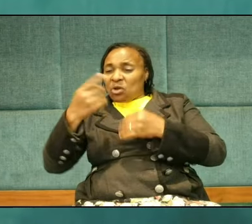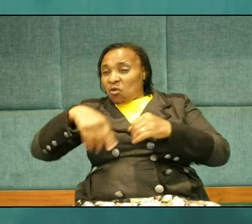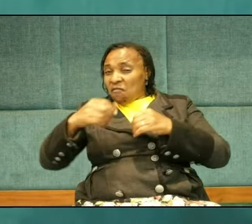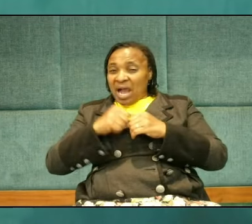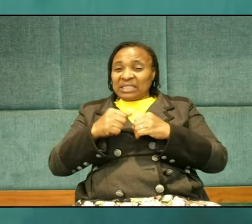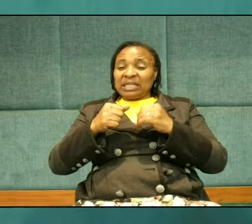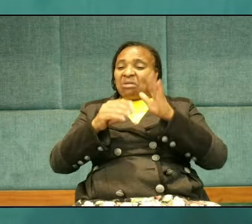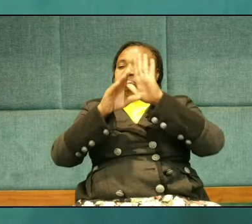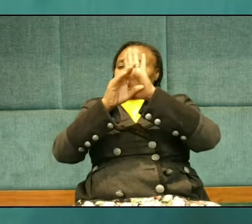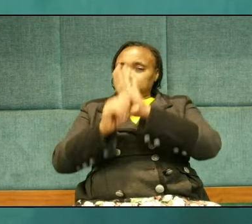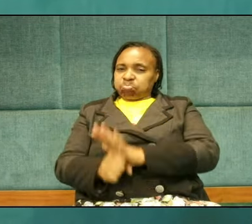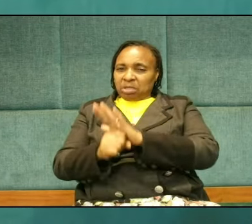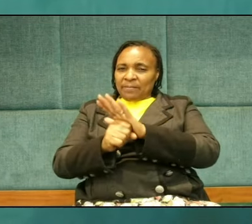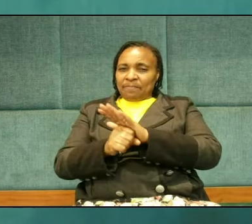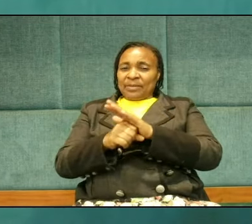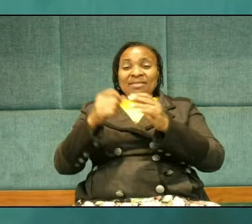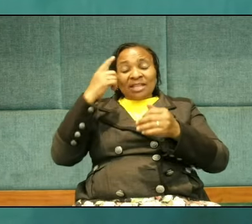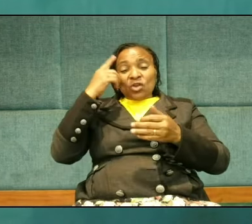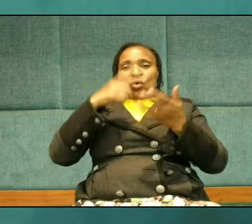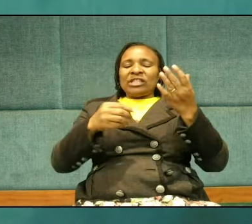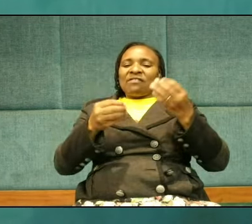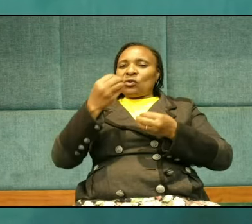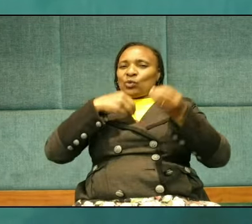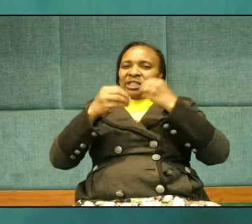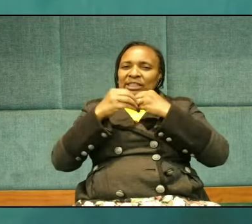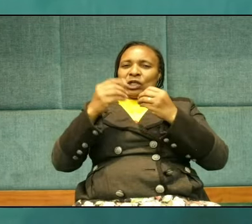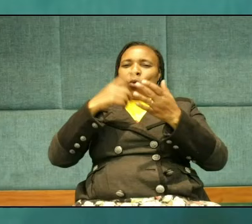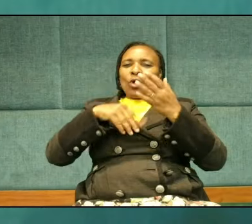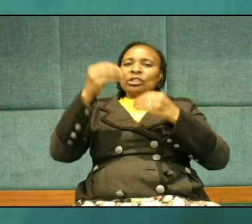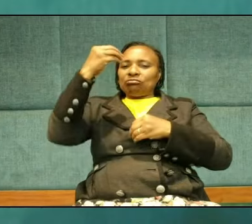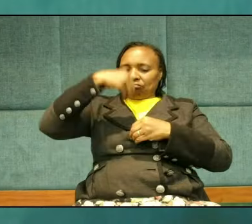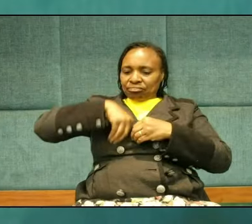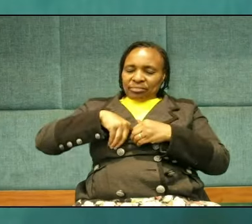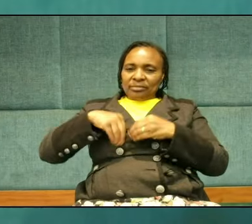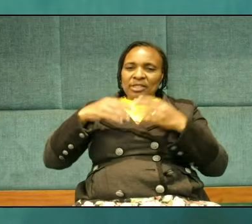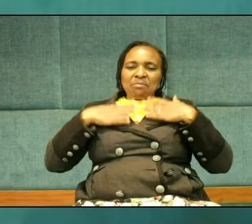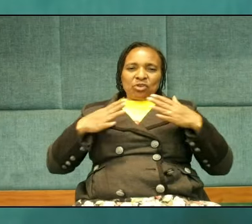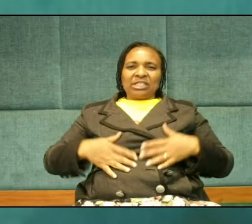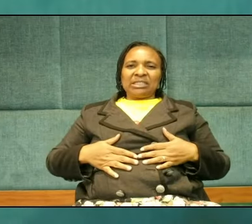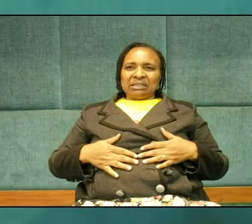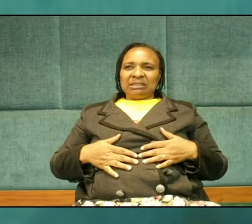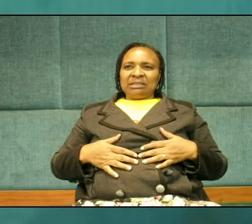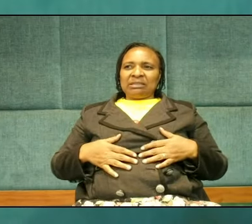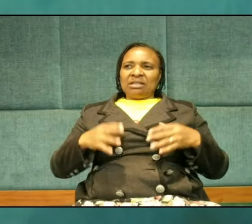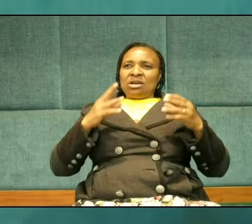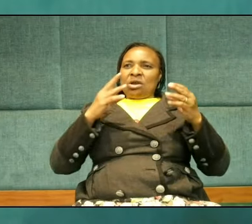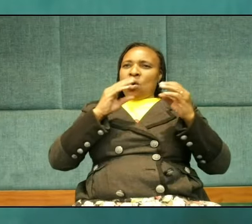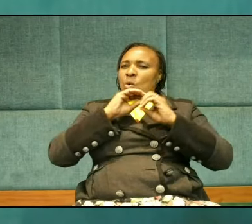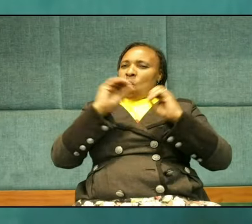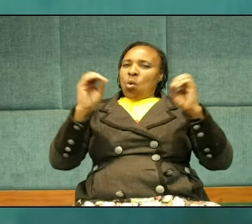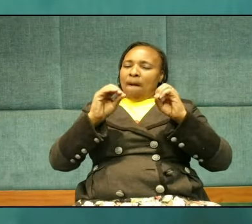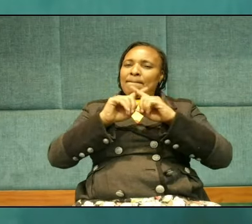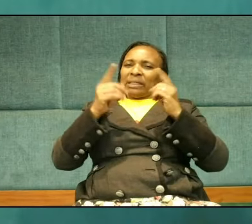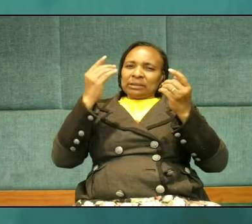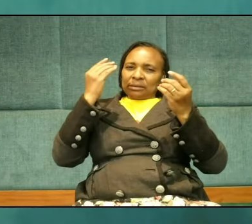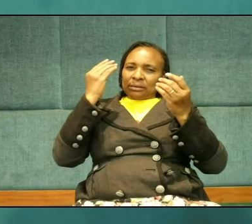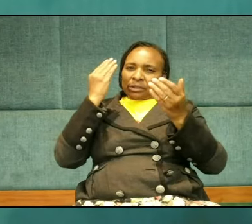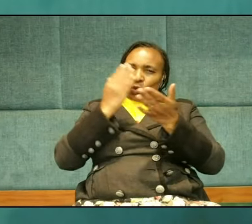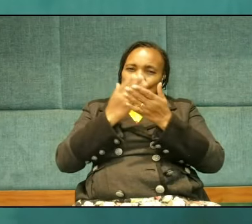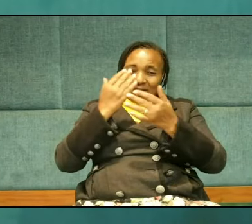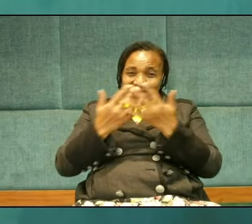that actually what we eat and what we put in our bodies actually doesn't matter. But the real sense about this is